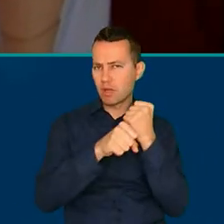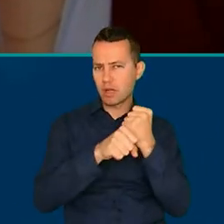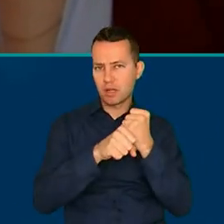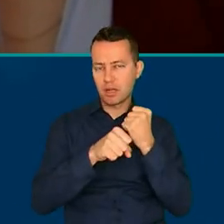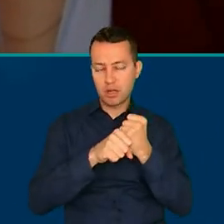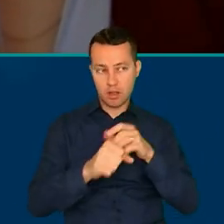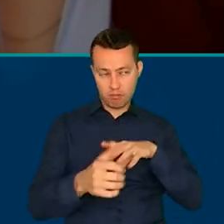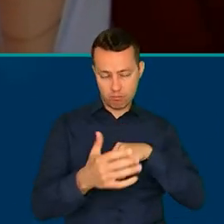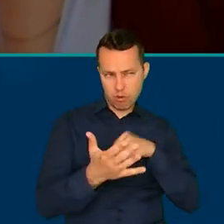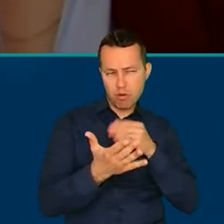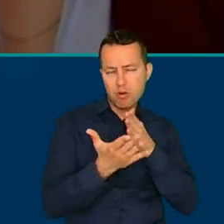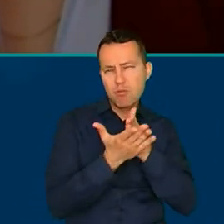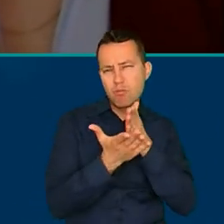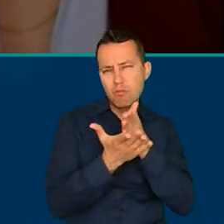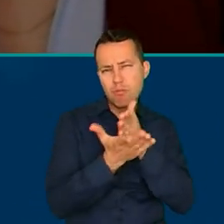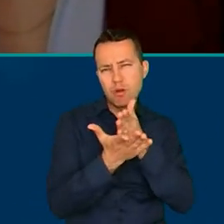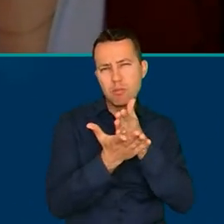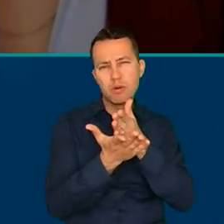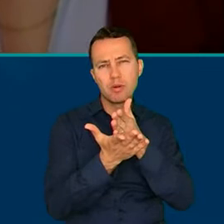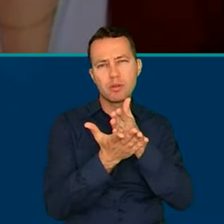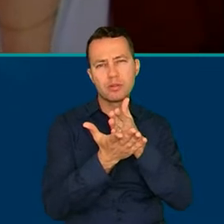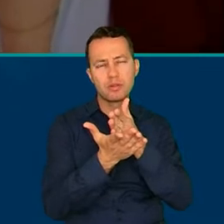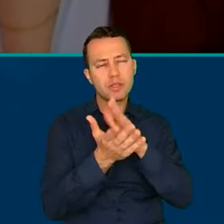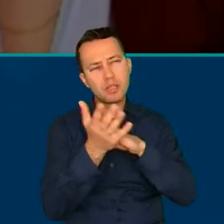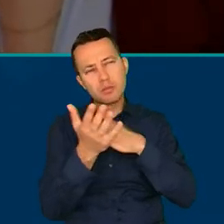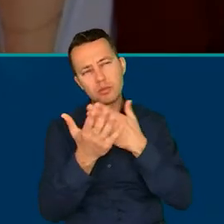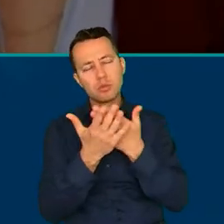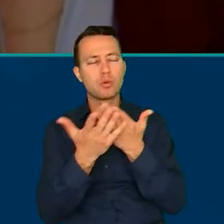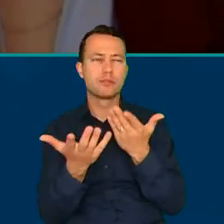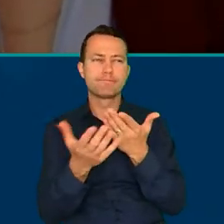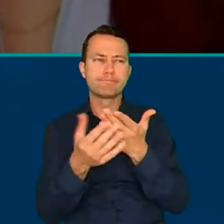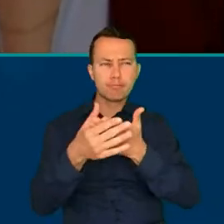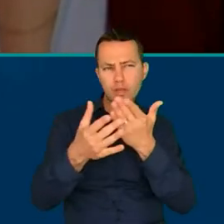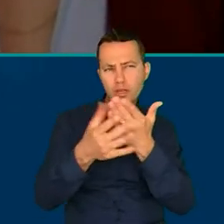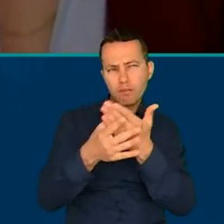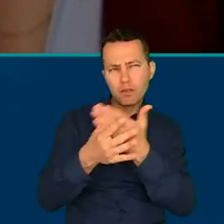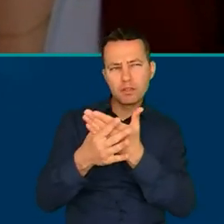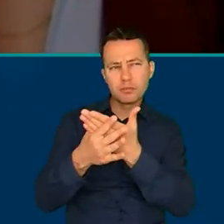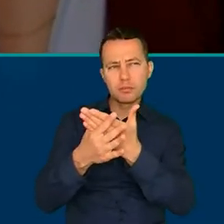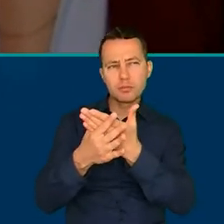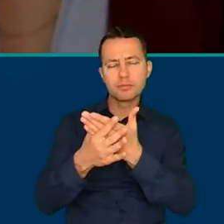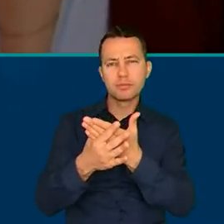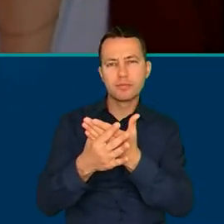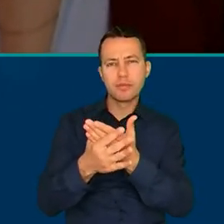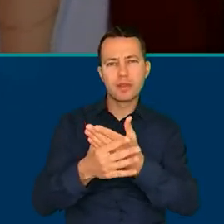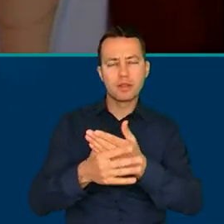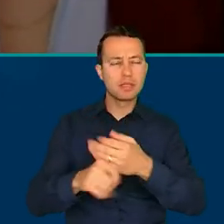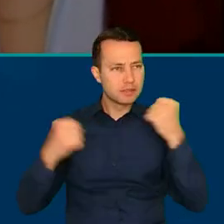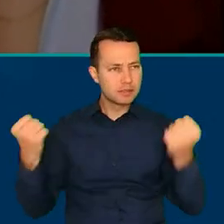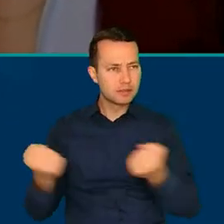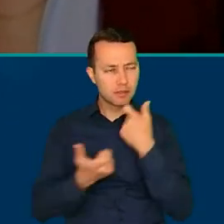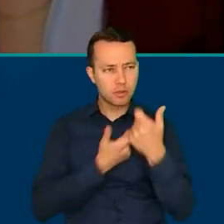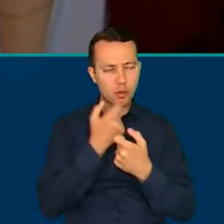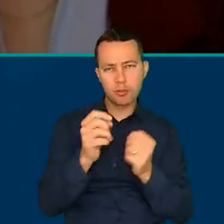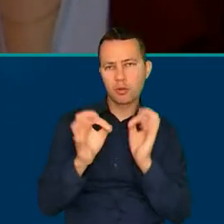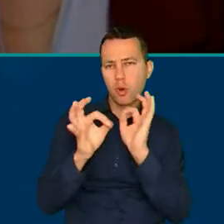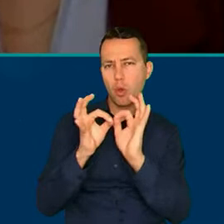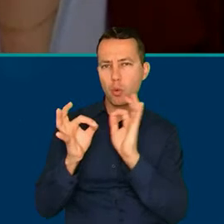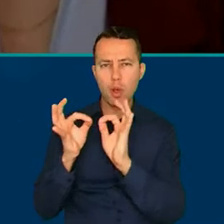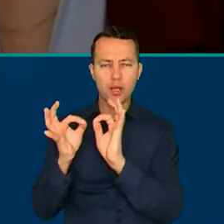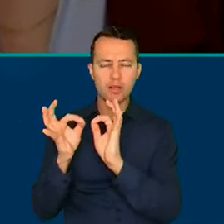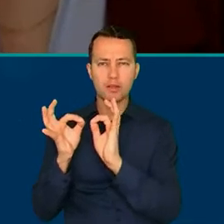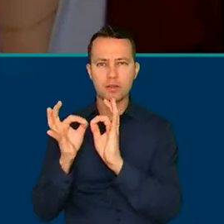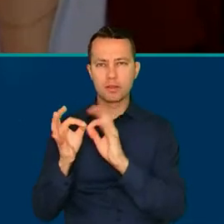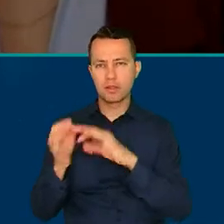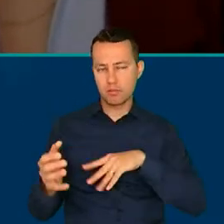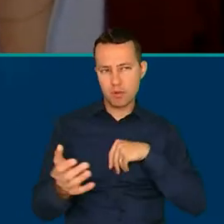the enterprises? Do they support the enterprises in finding out, in explaining that